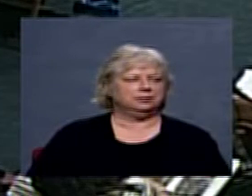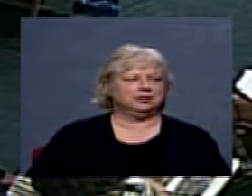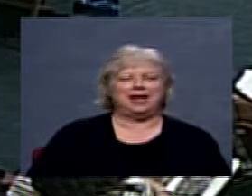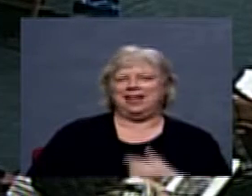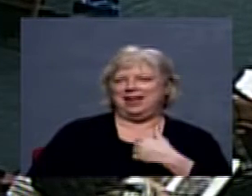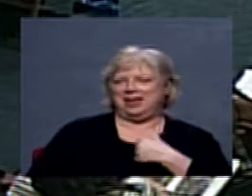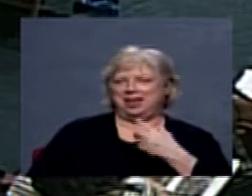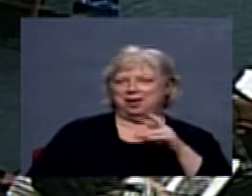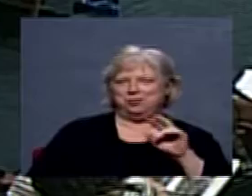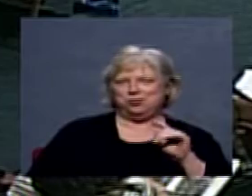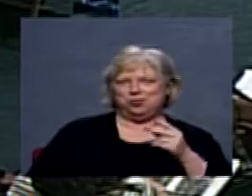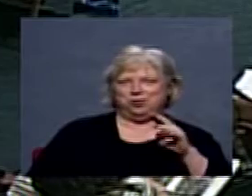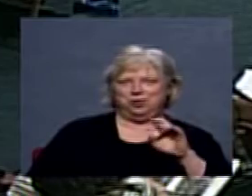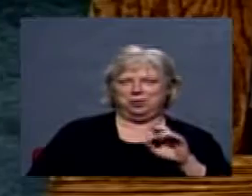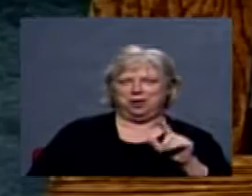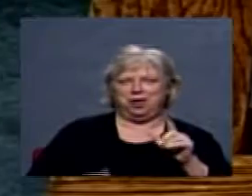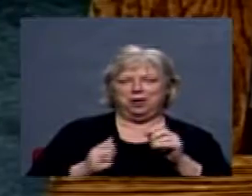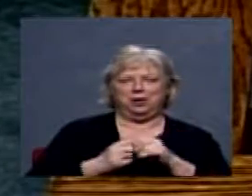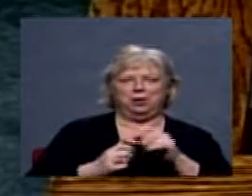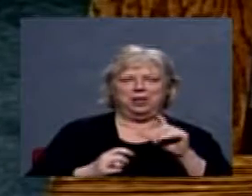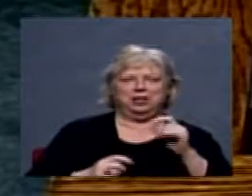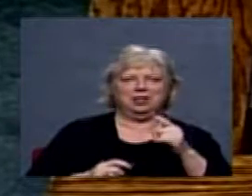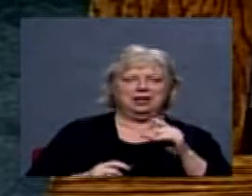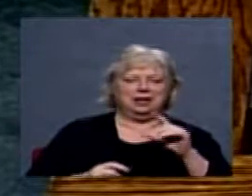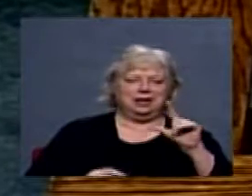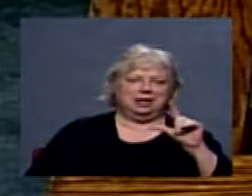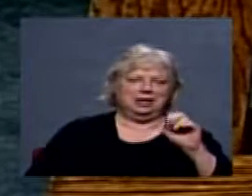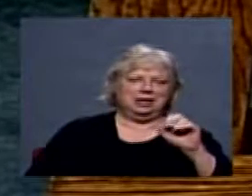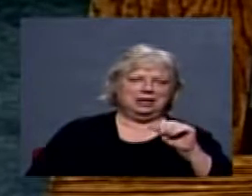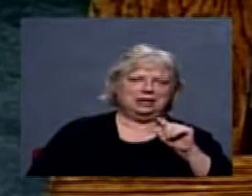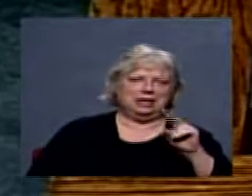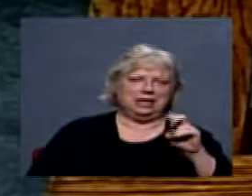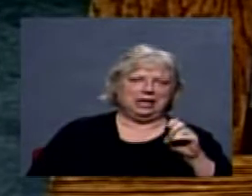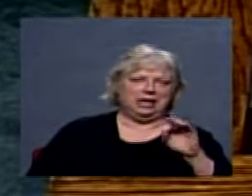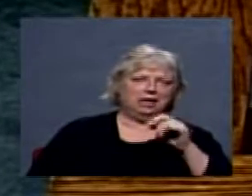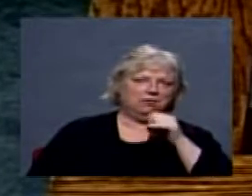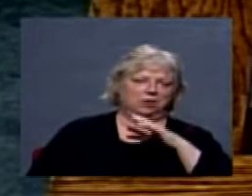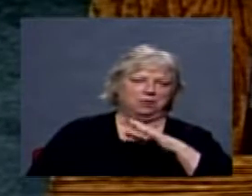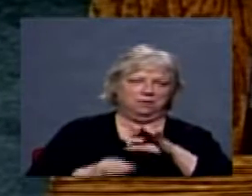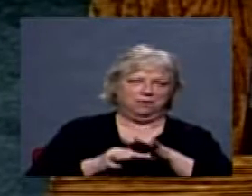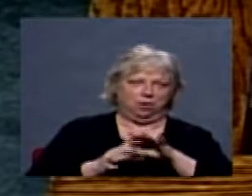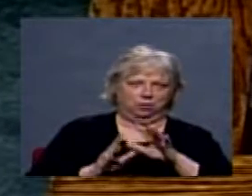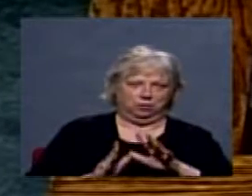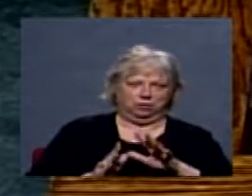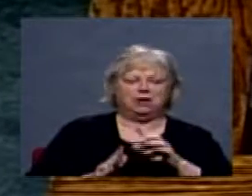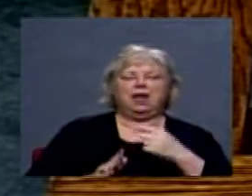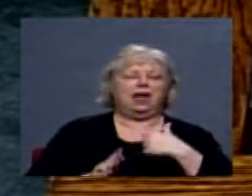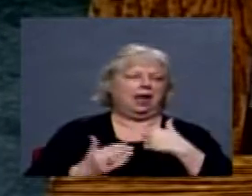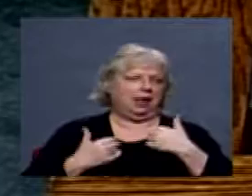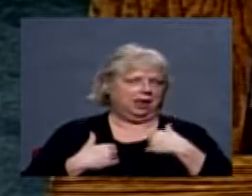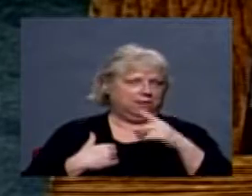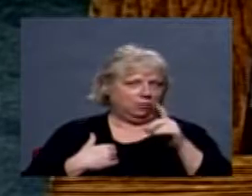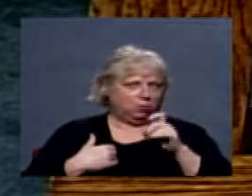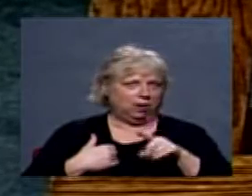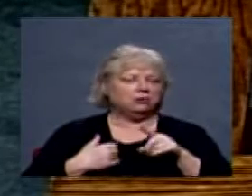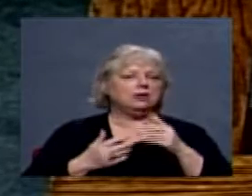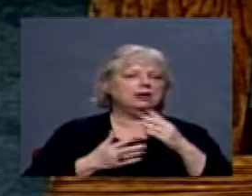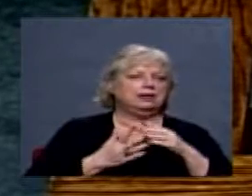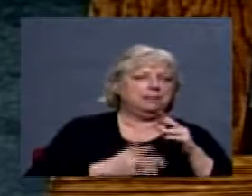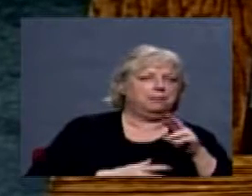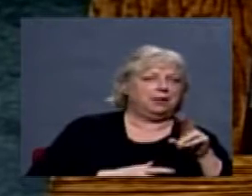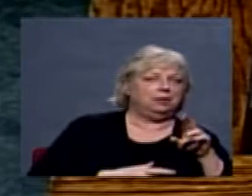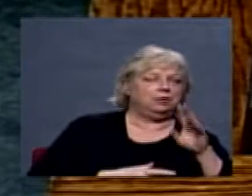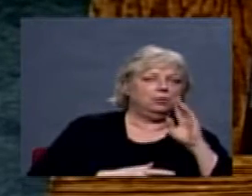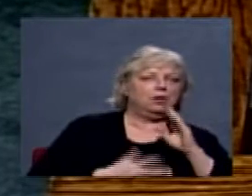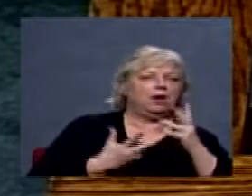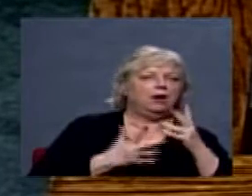I'm Ruth Bell with the League of Women Voters, and I have questions, some of which Mr. Brown addressed, but some